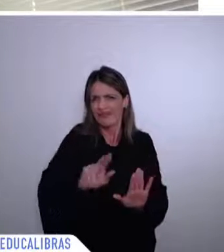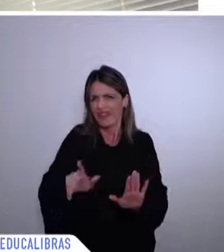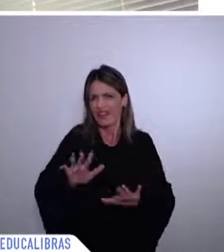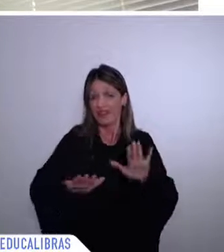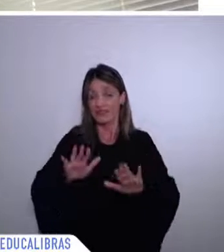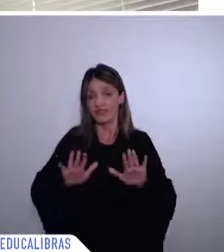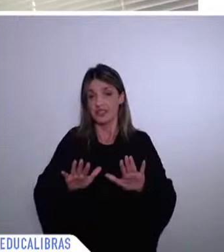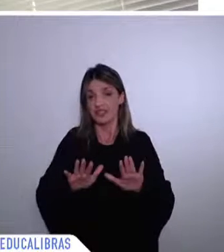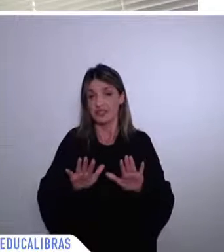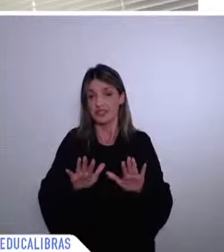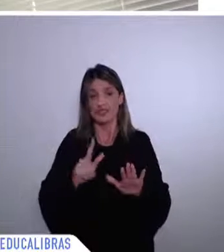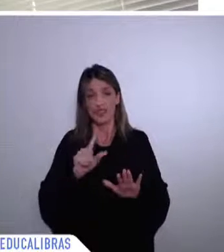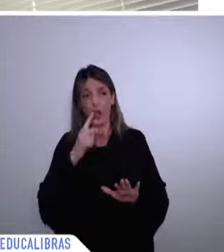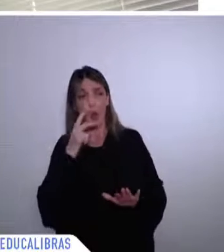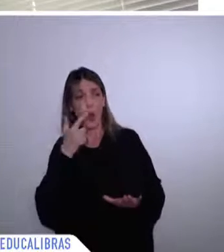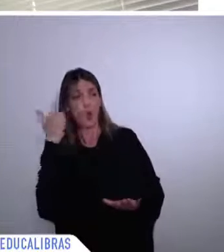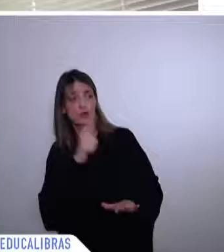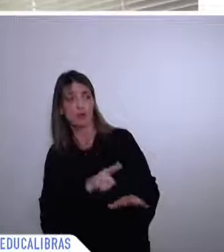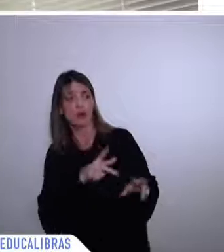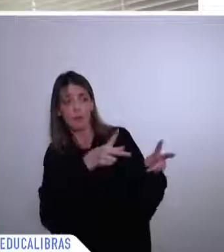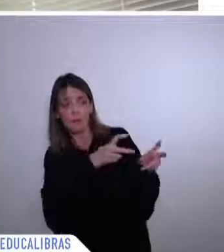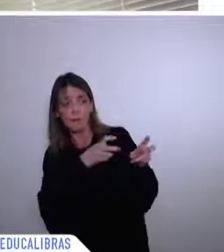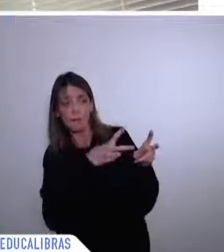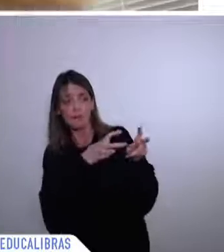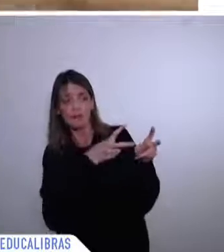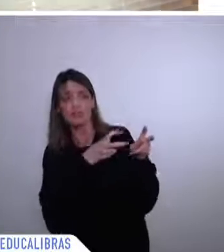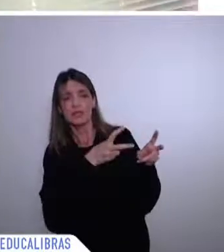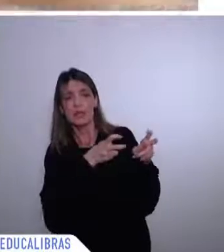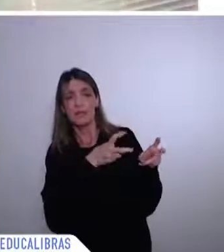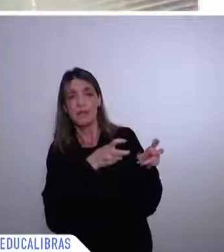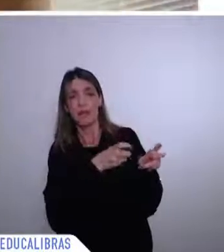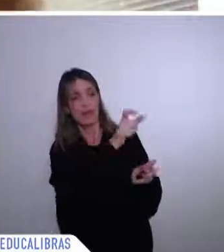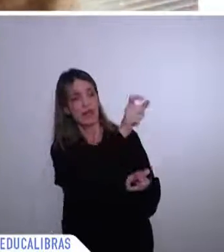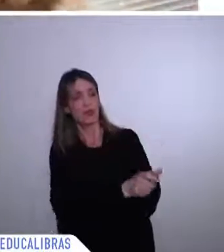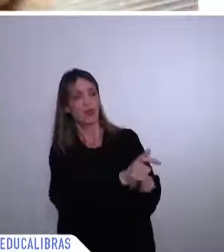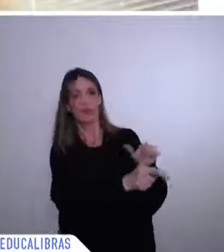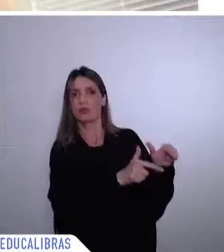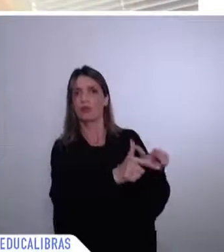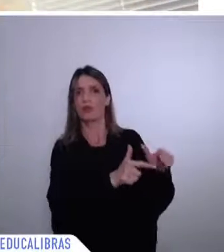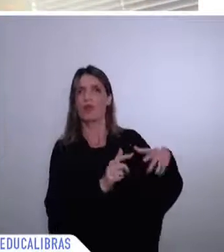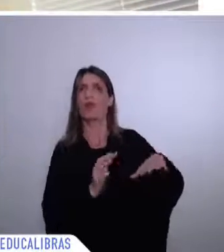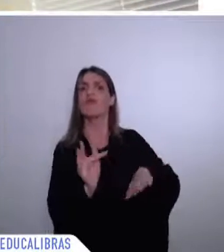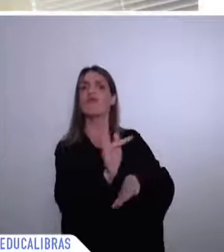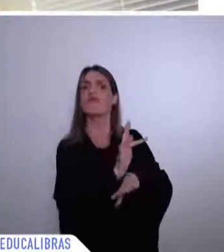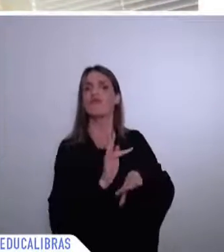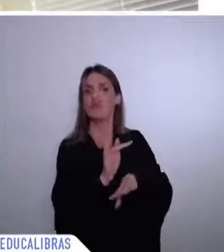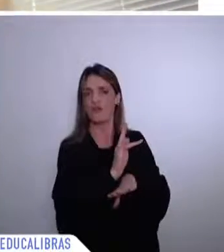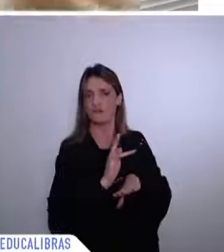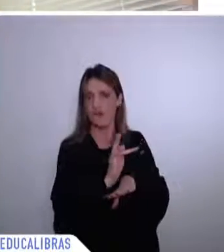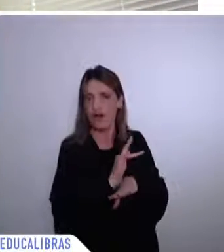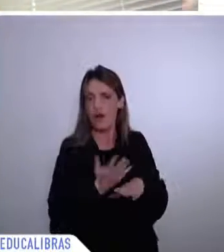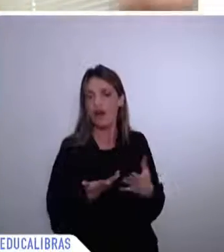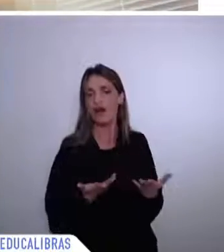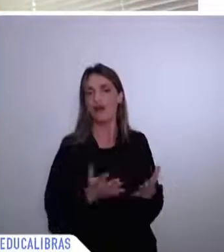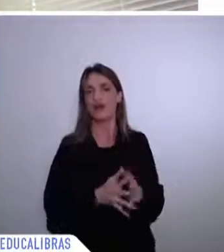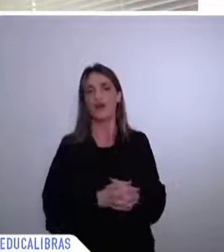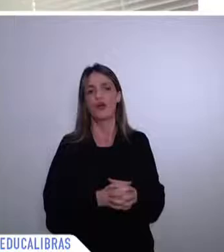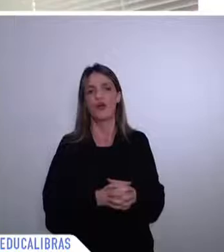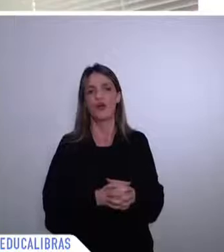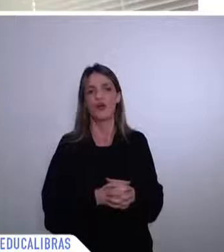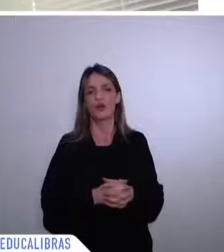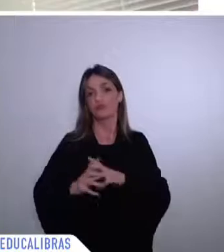as workers. And it's not like that. Sometimes they don't perceive in themselves a formal